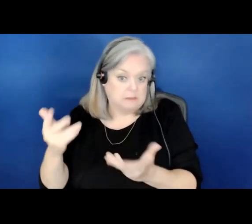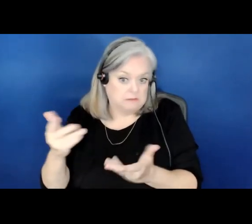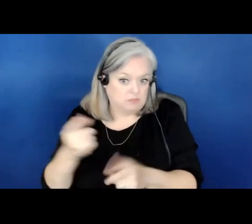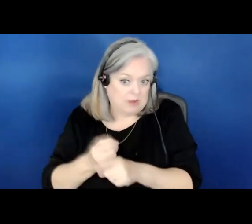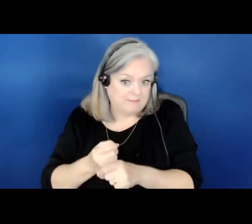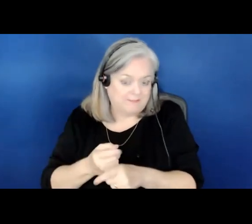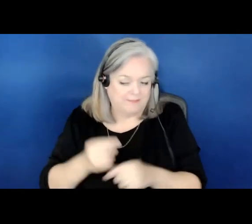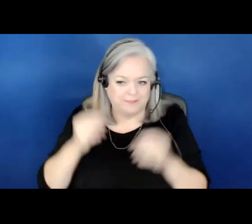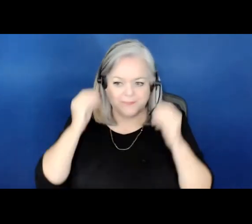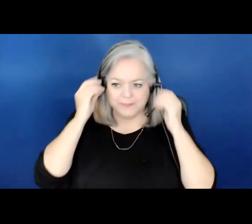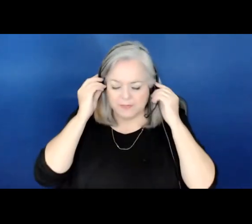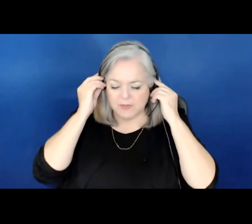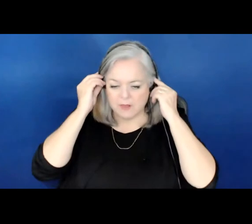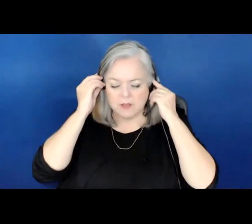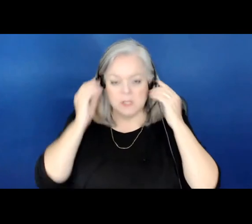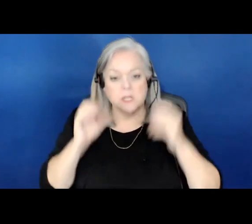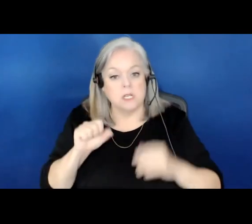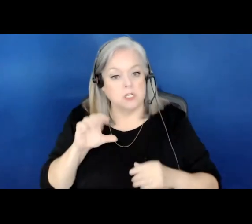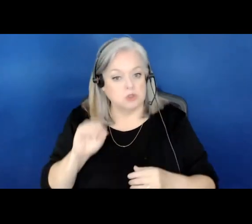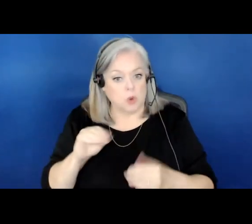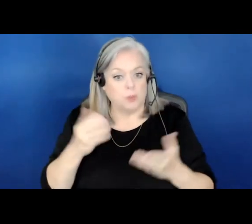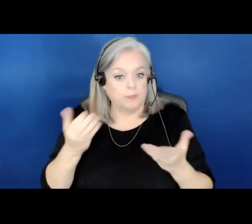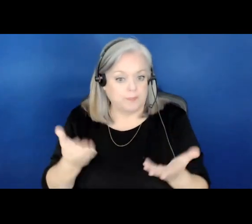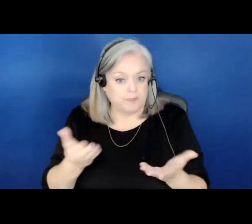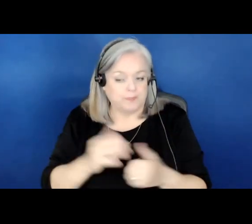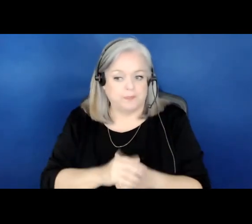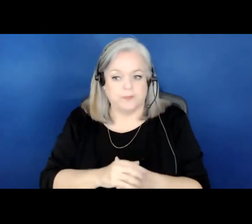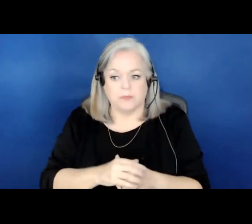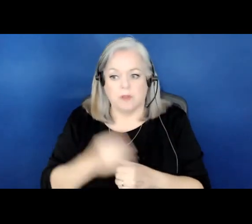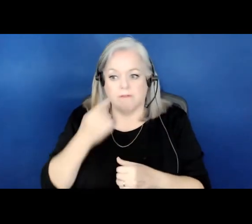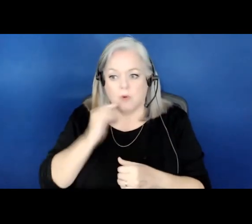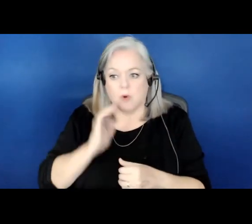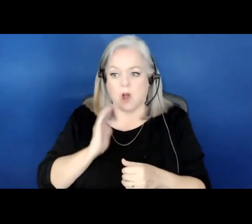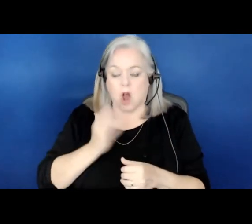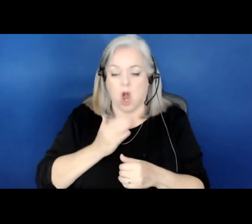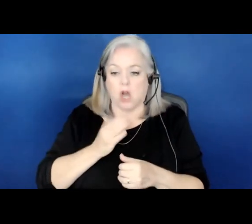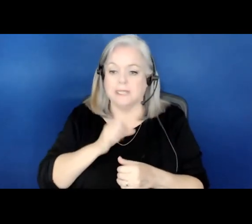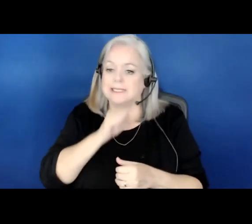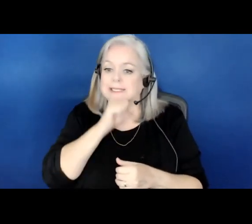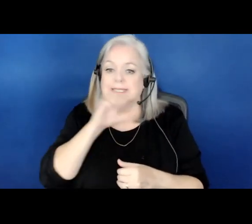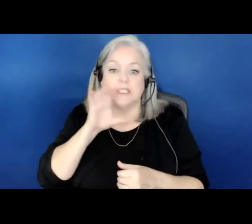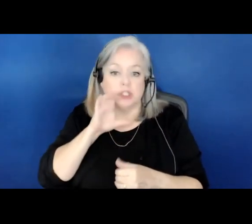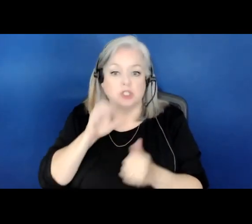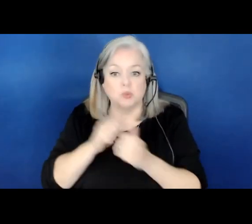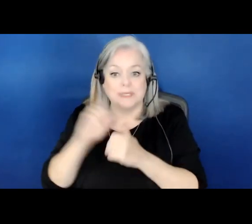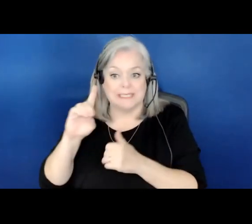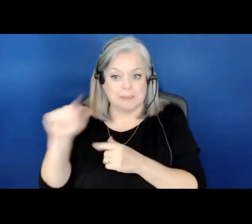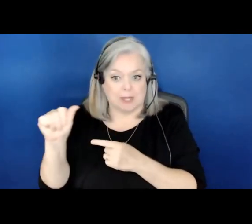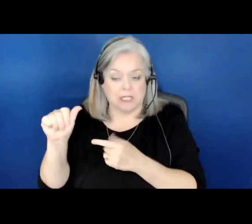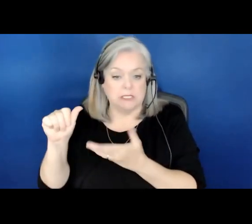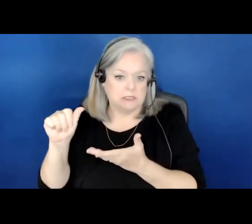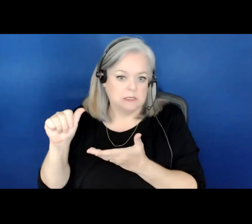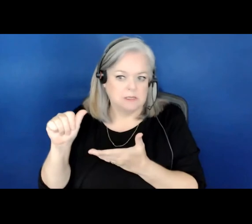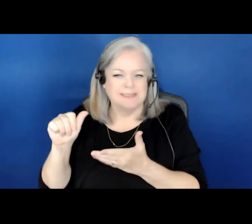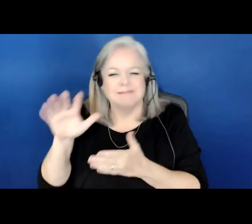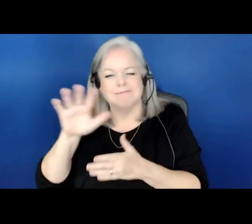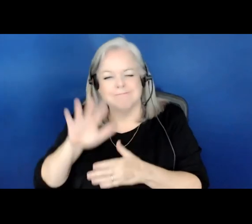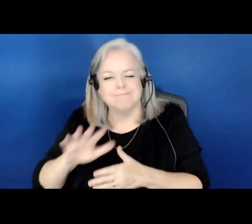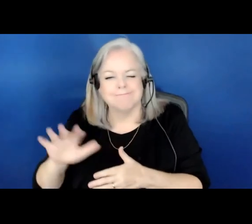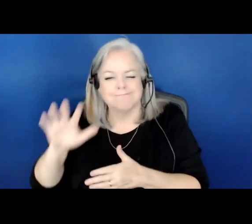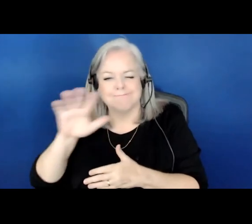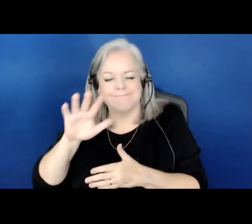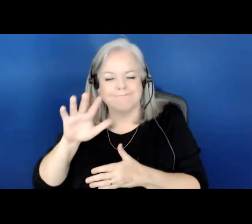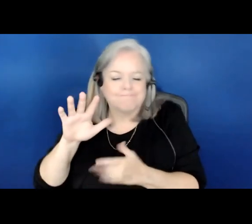So, for our seniors with disabilities, there are estimates that